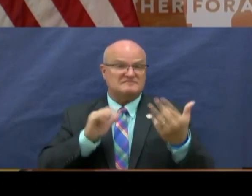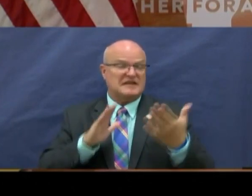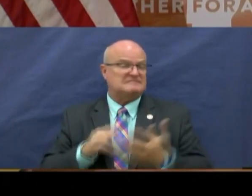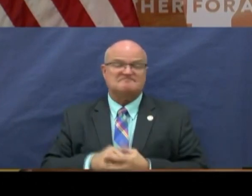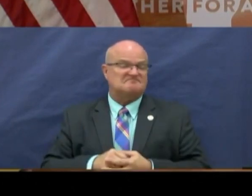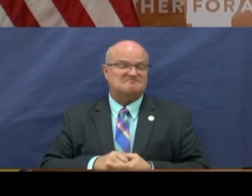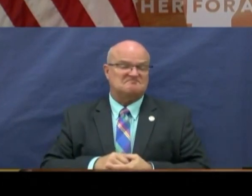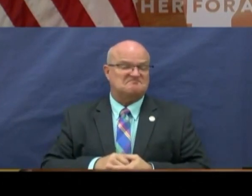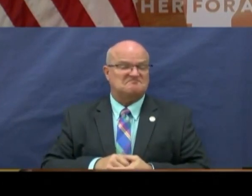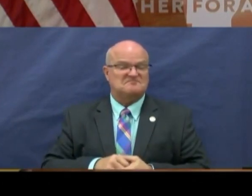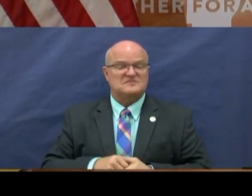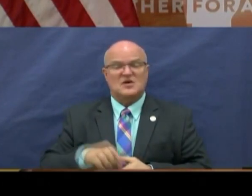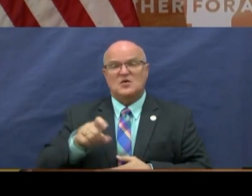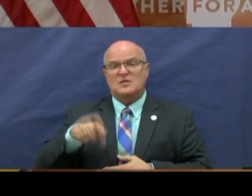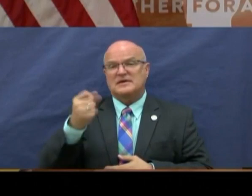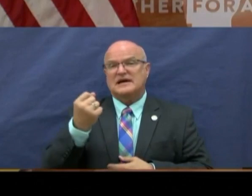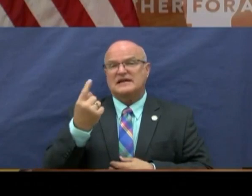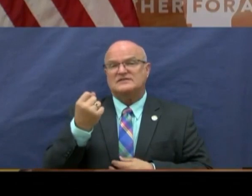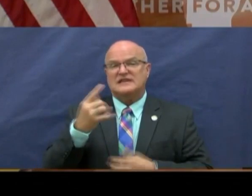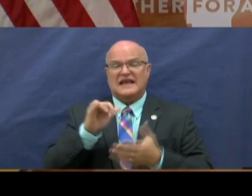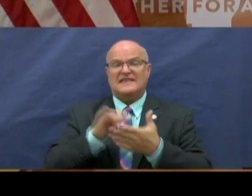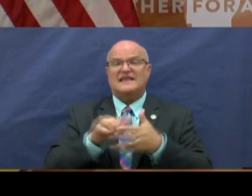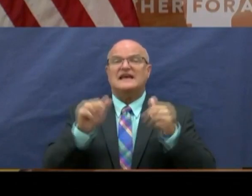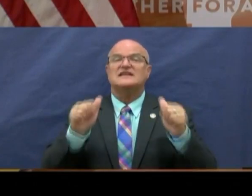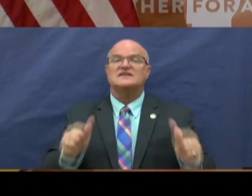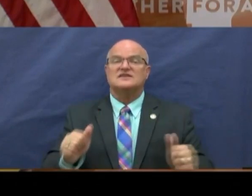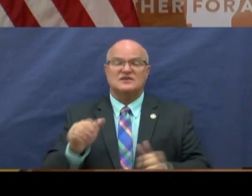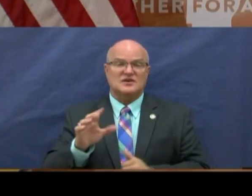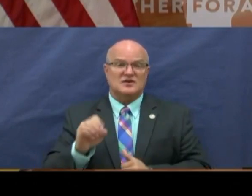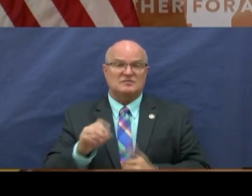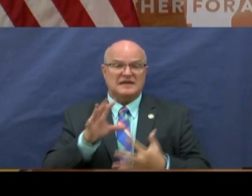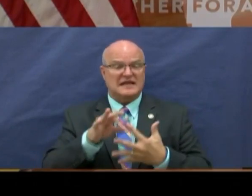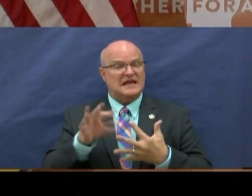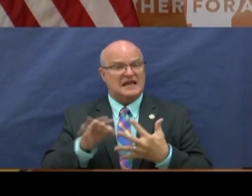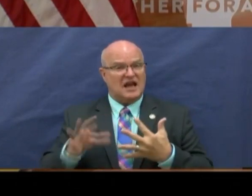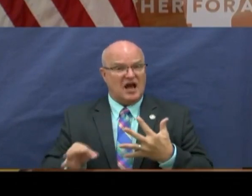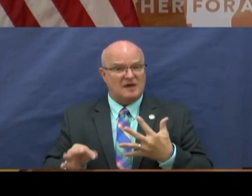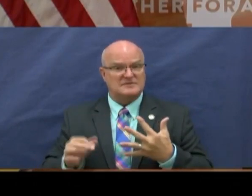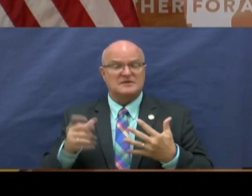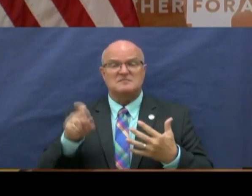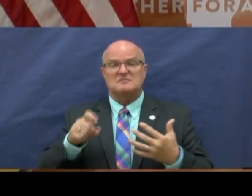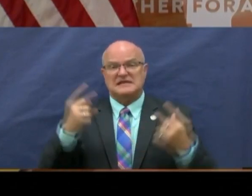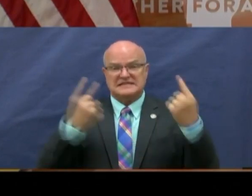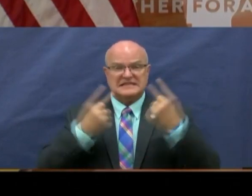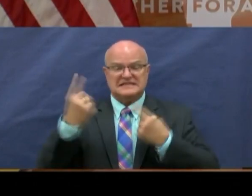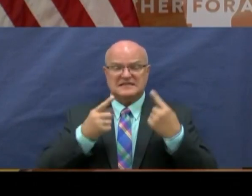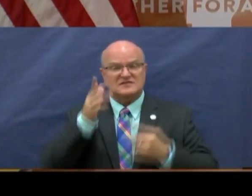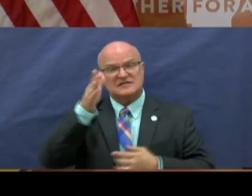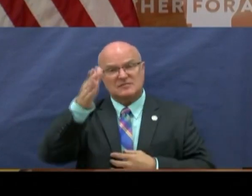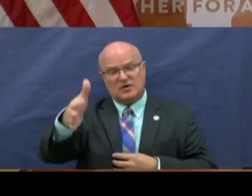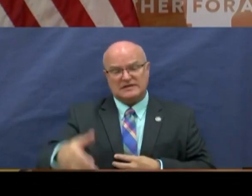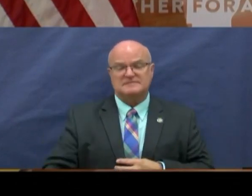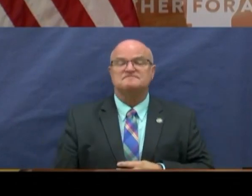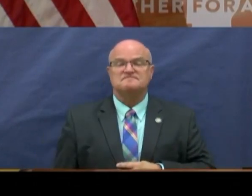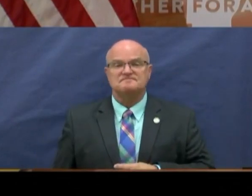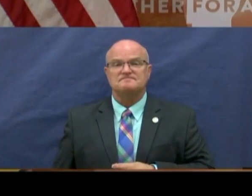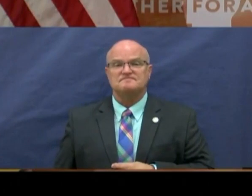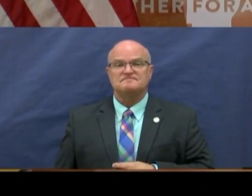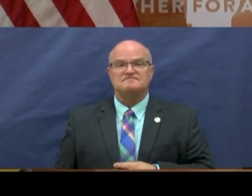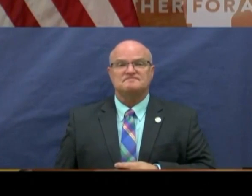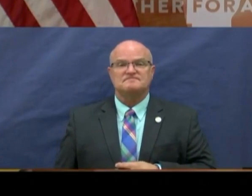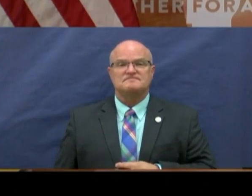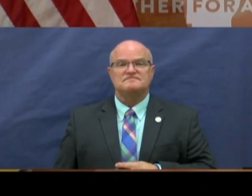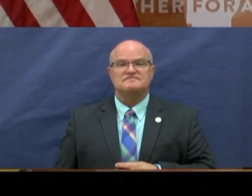even though we have to understand that that could be an option that we have to consider at some point. Next question.